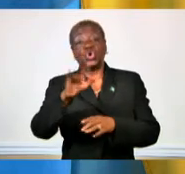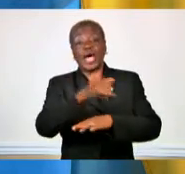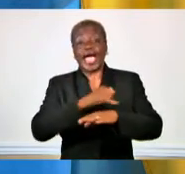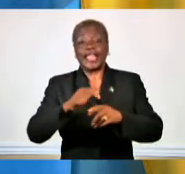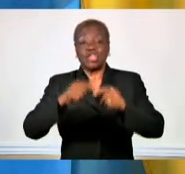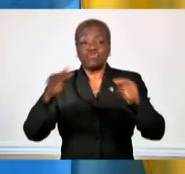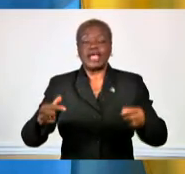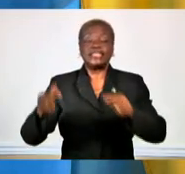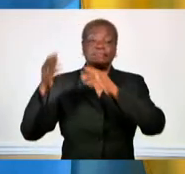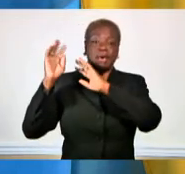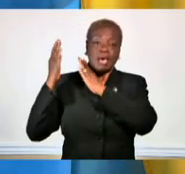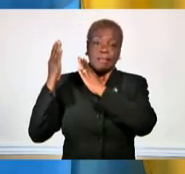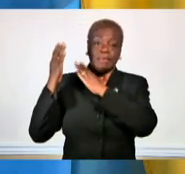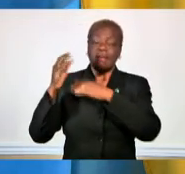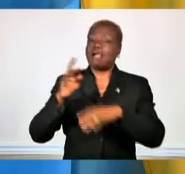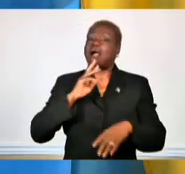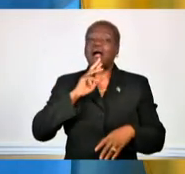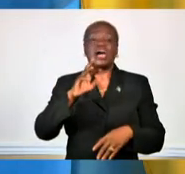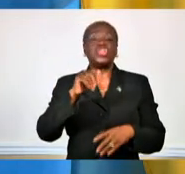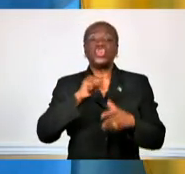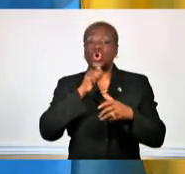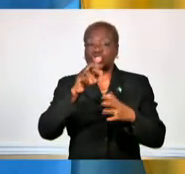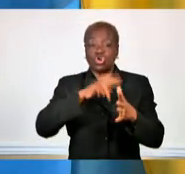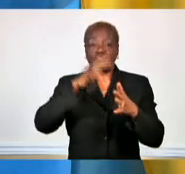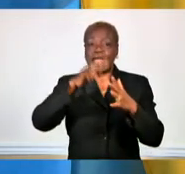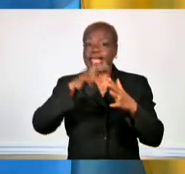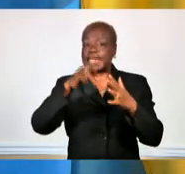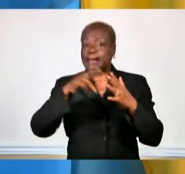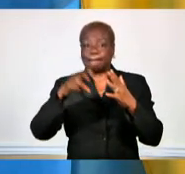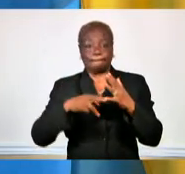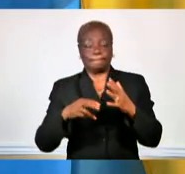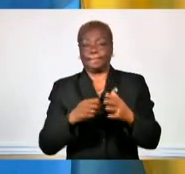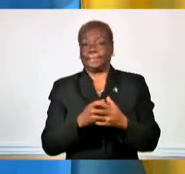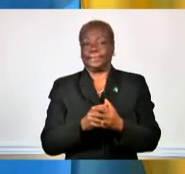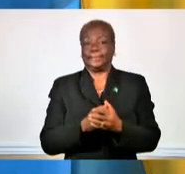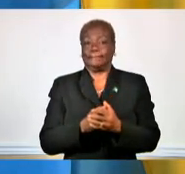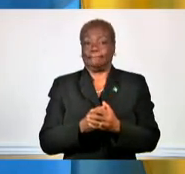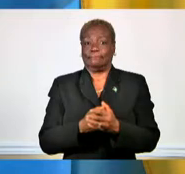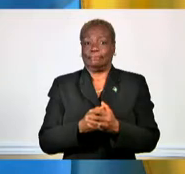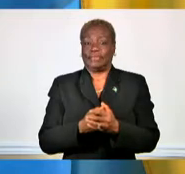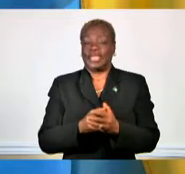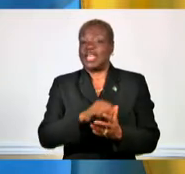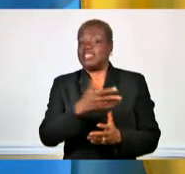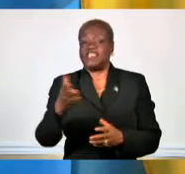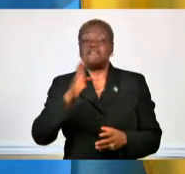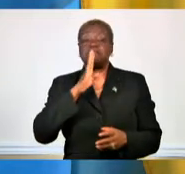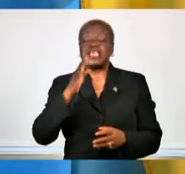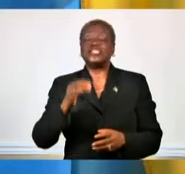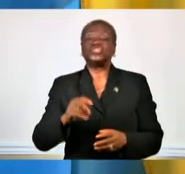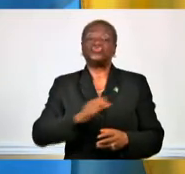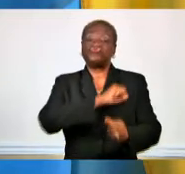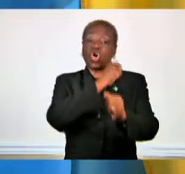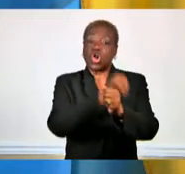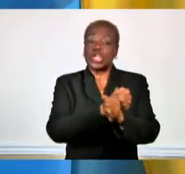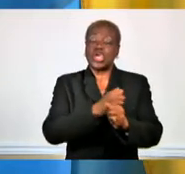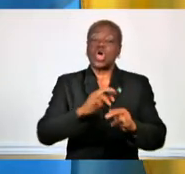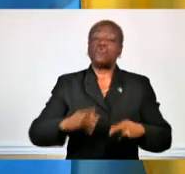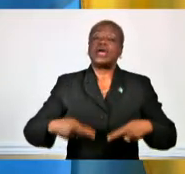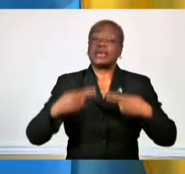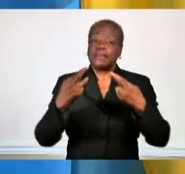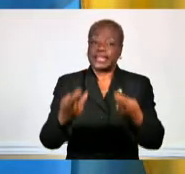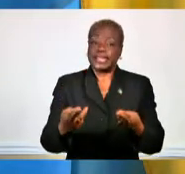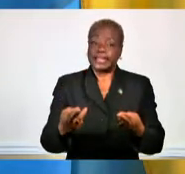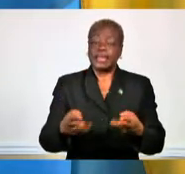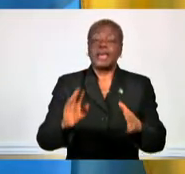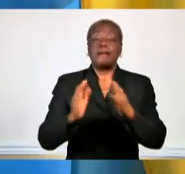Bahama, are not random or arbitrary. They're being strongly recommended by public